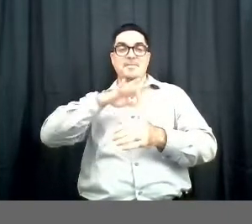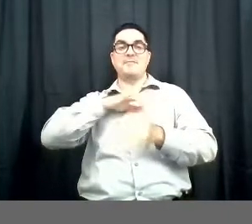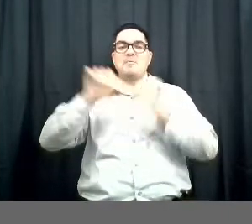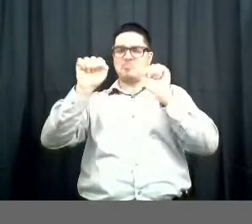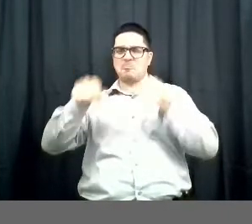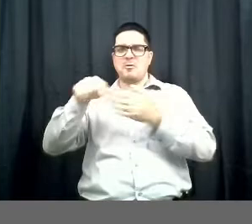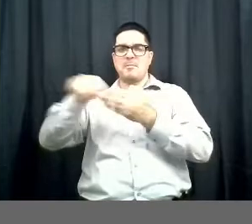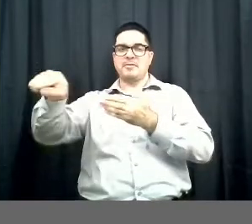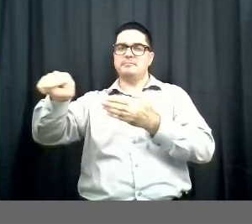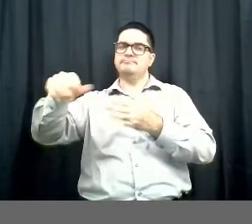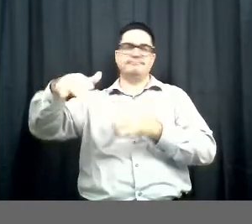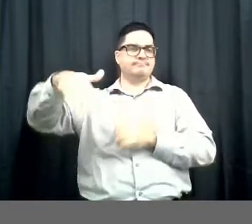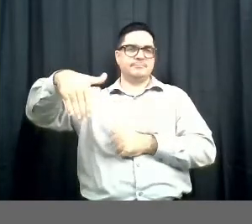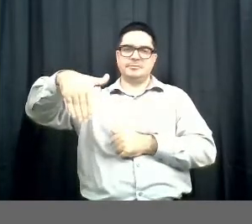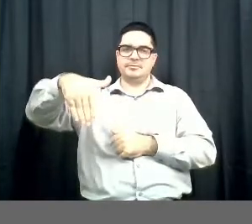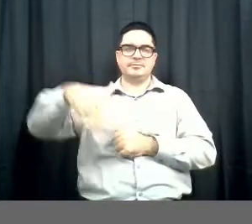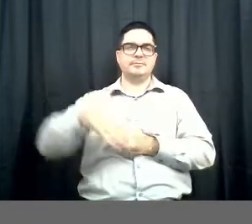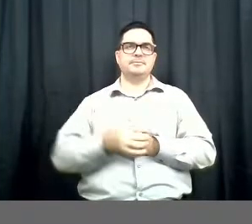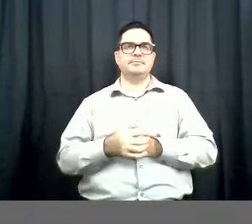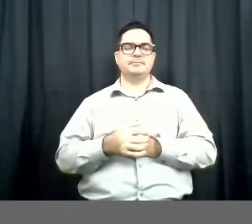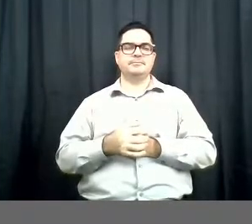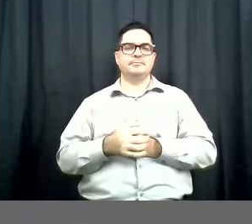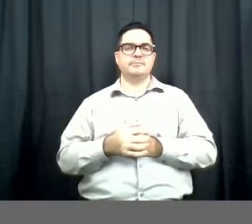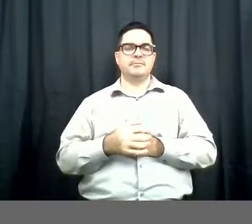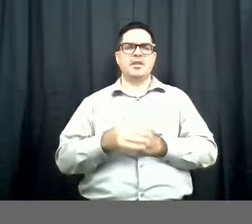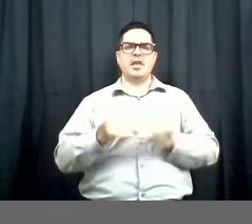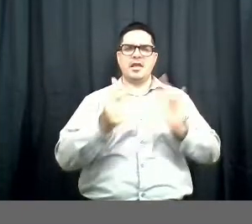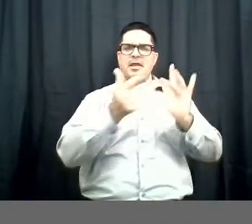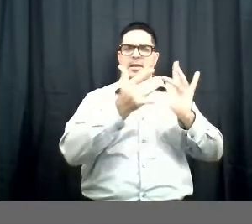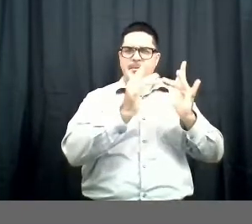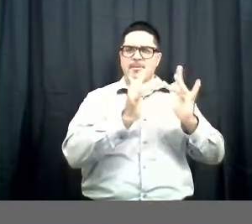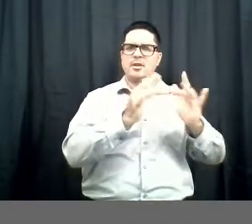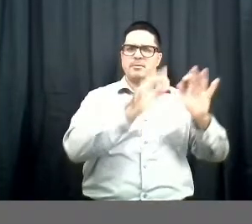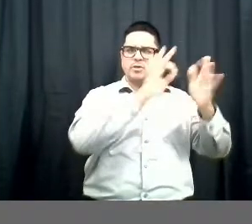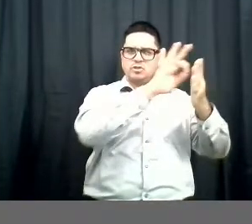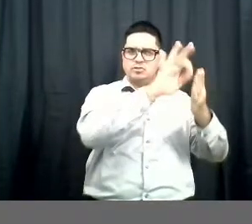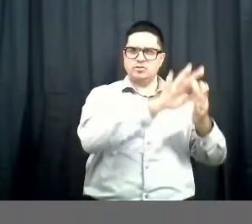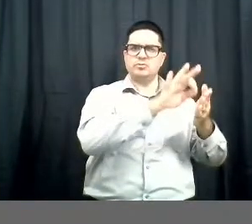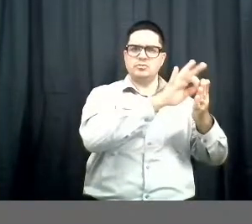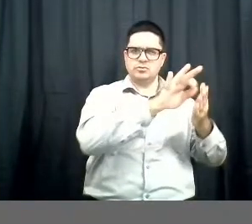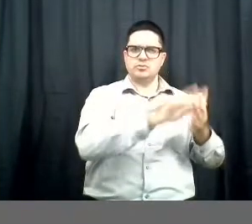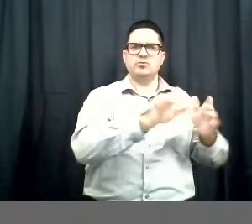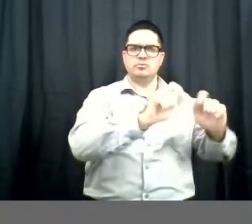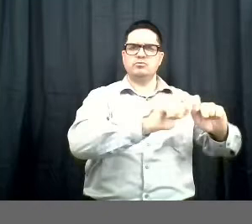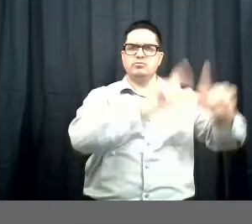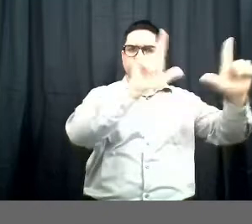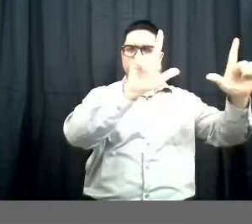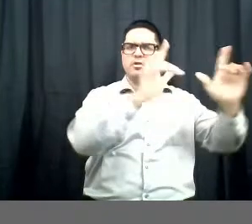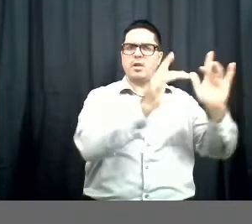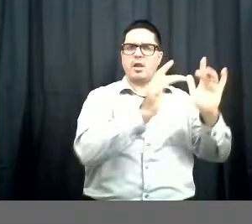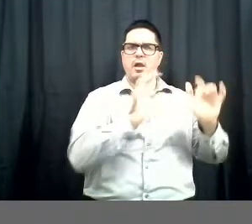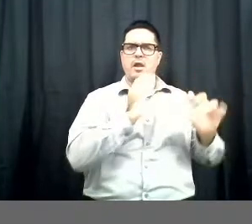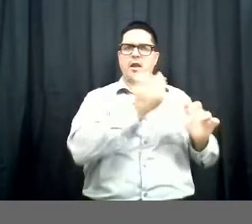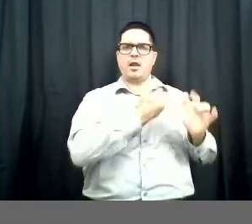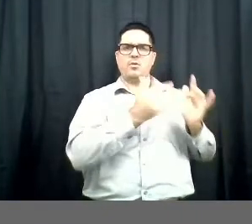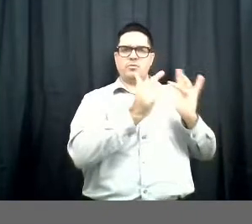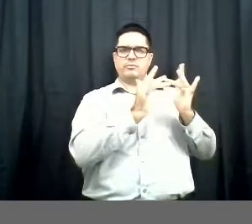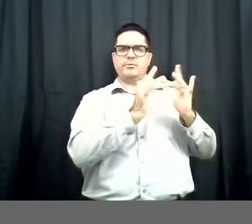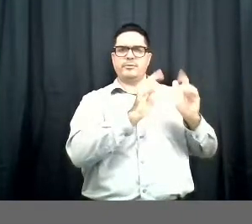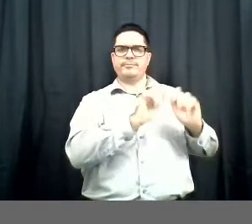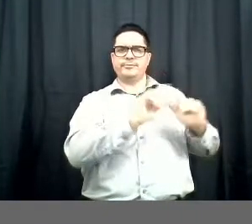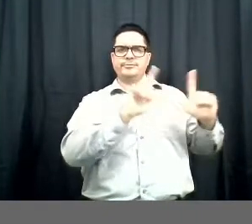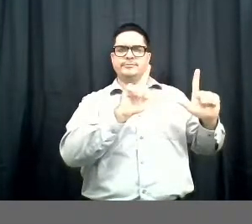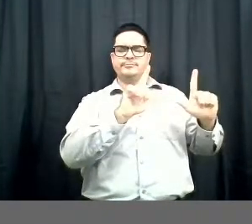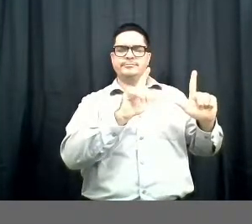We'll post on our website the next page on the calculations on Act 81 and 82, but I will skip through going